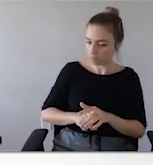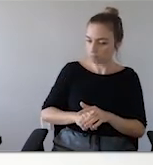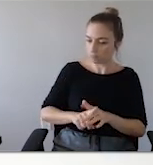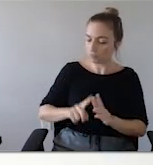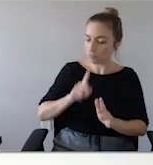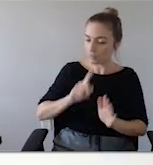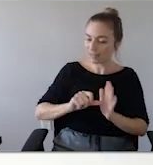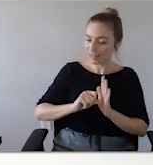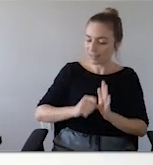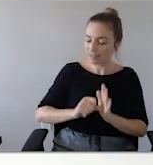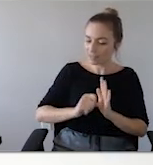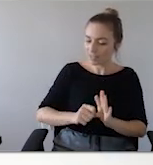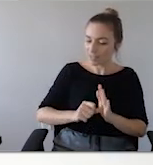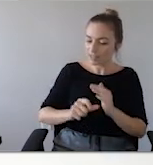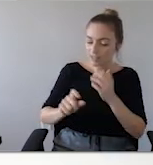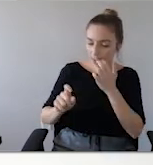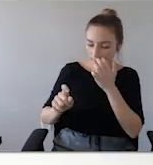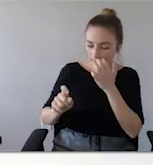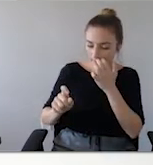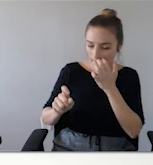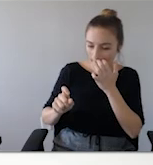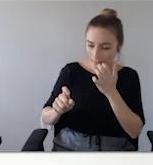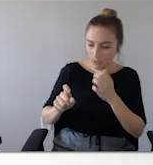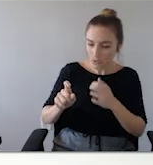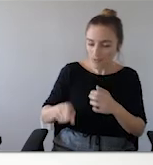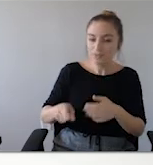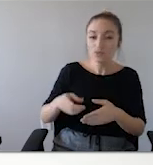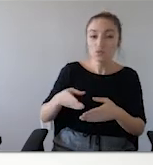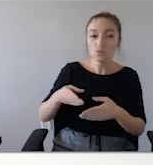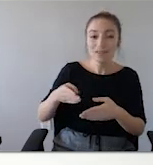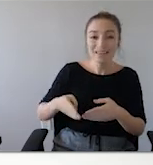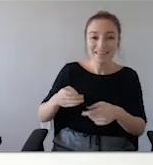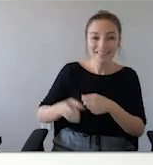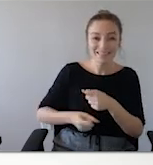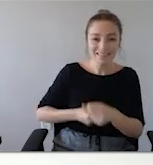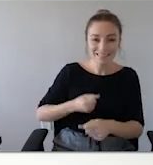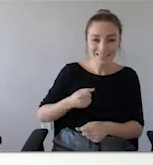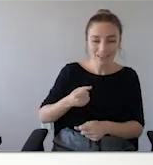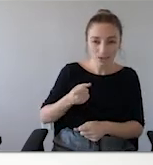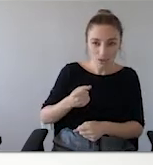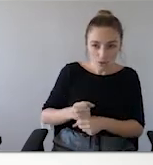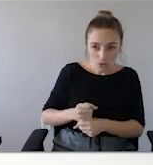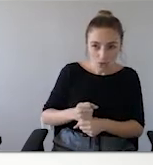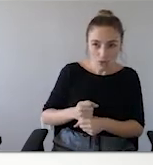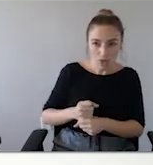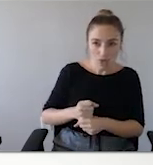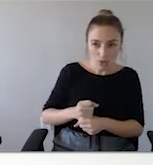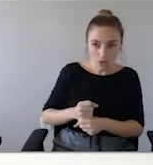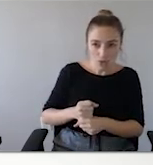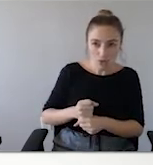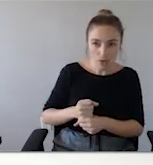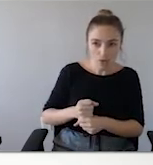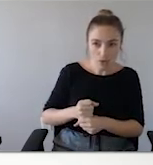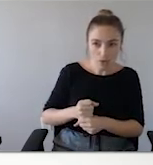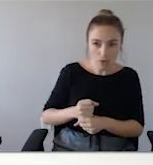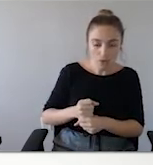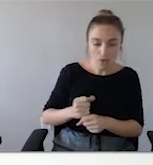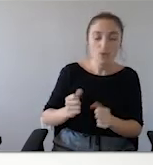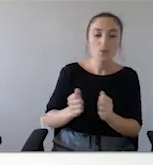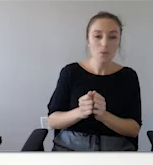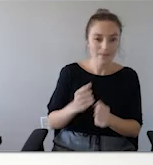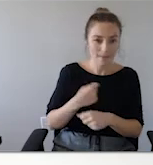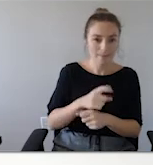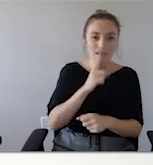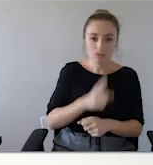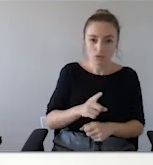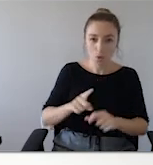year with, without assumptions, but holding accountable. Just start the